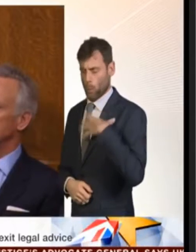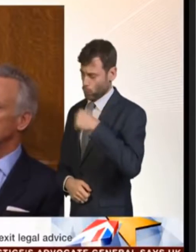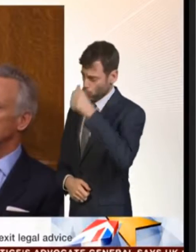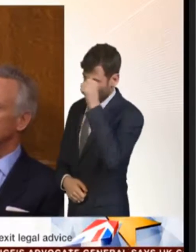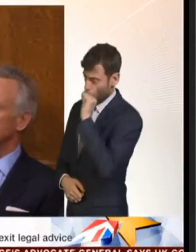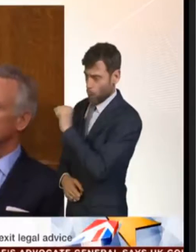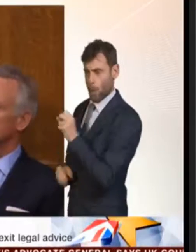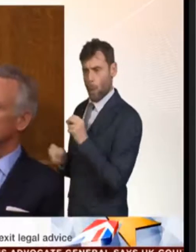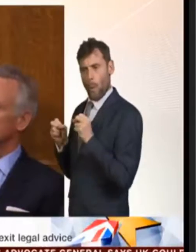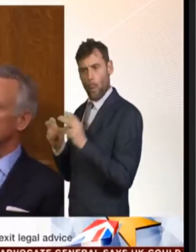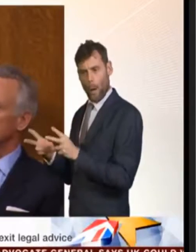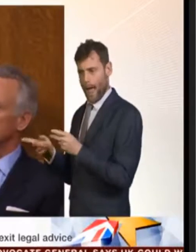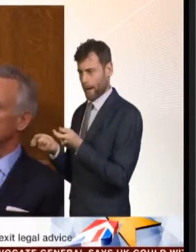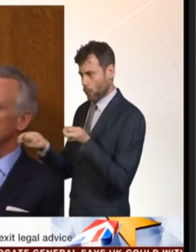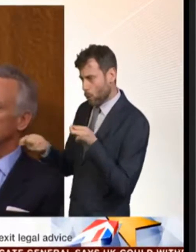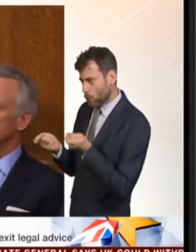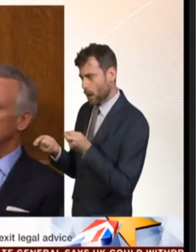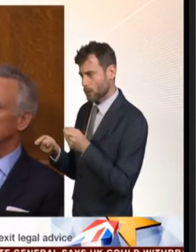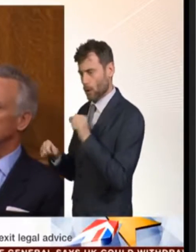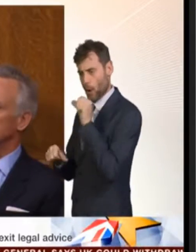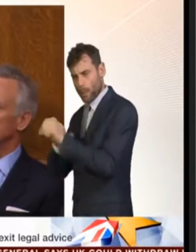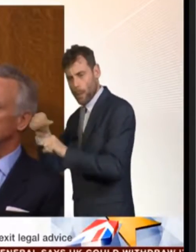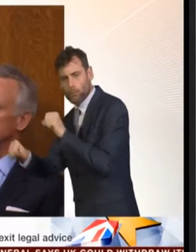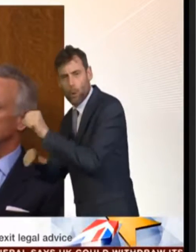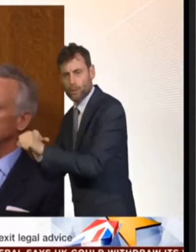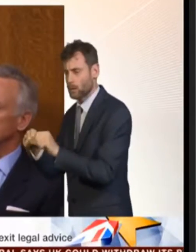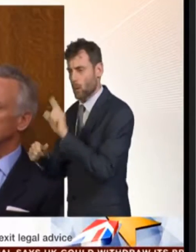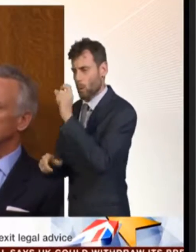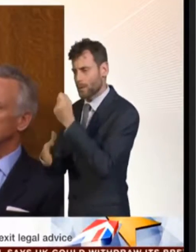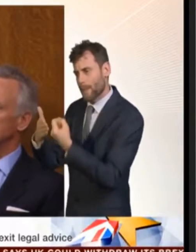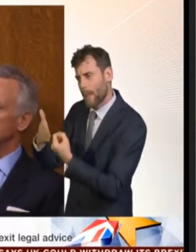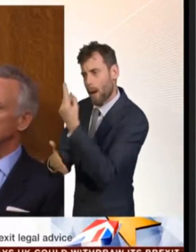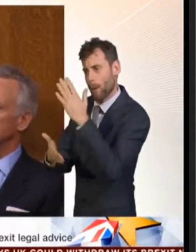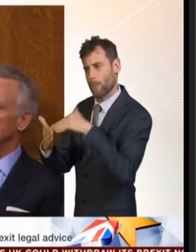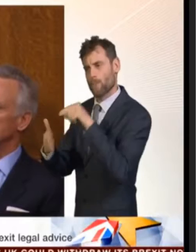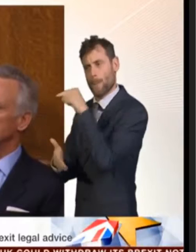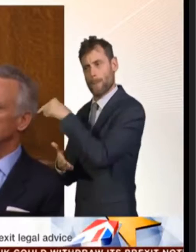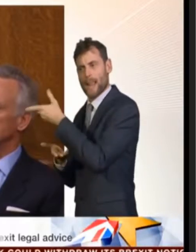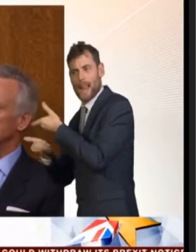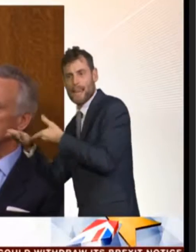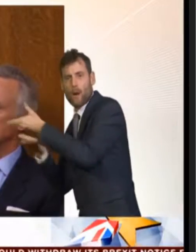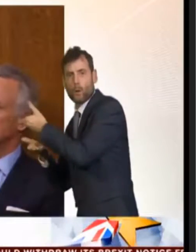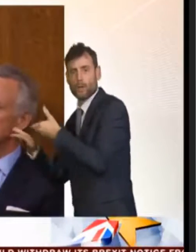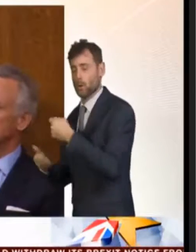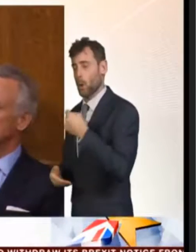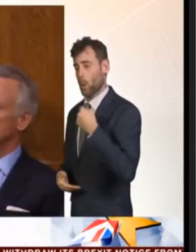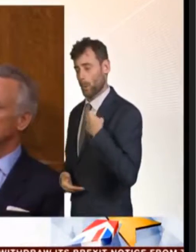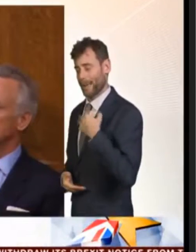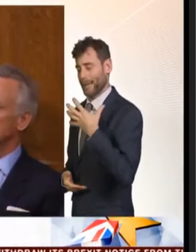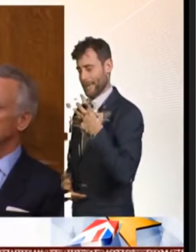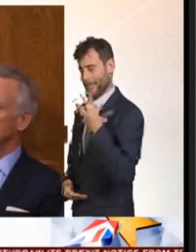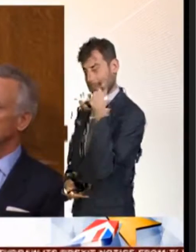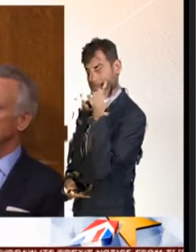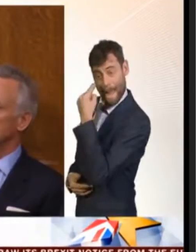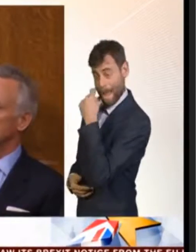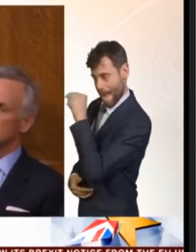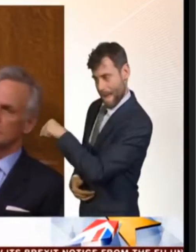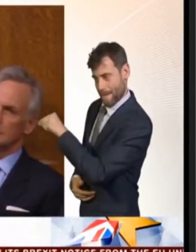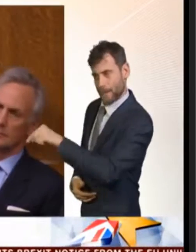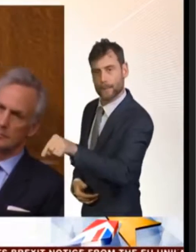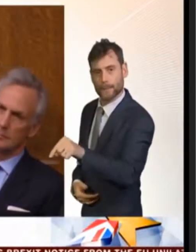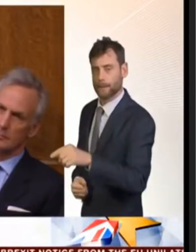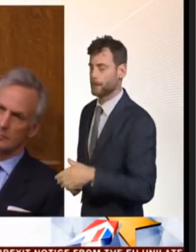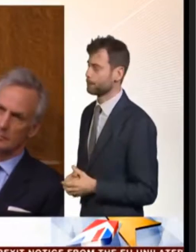the processes and the outcome of these negotiations, and we will do so by taking evidence, and I